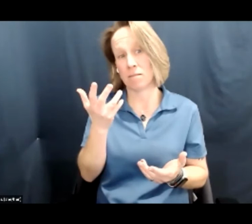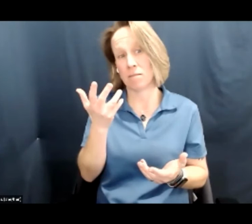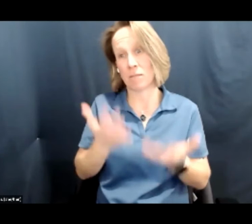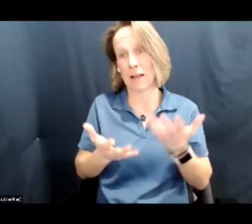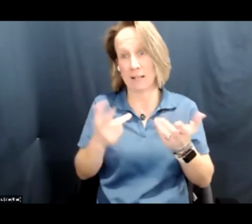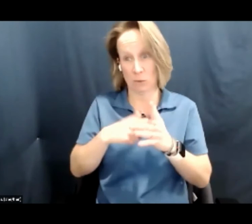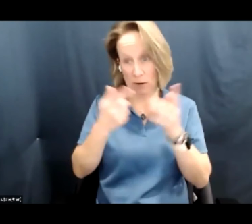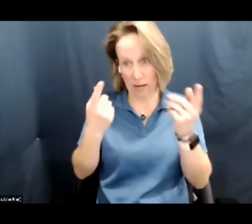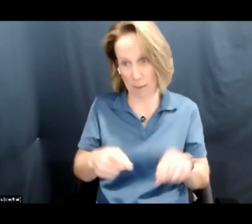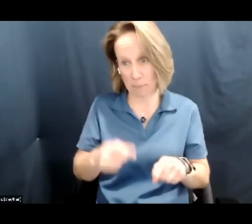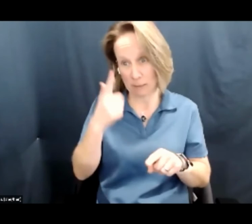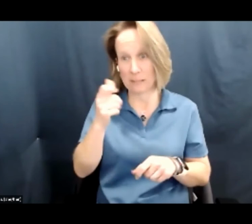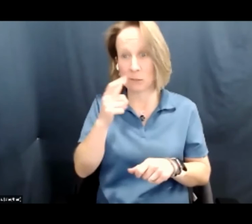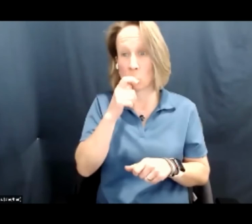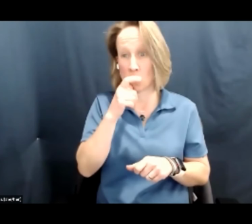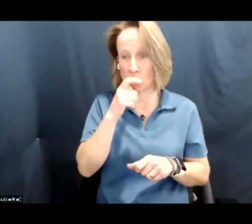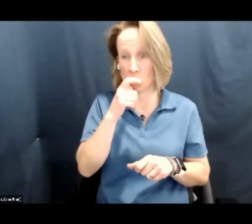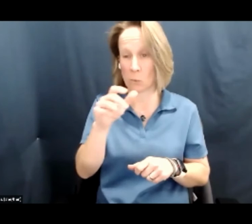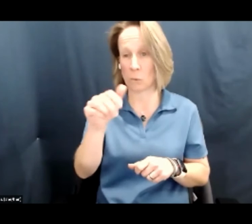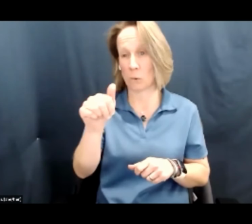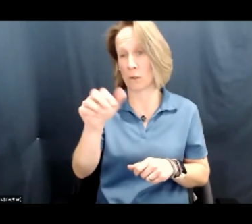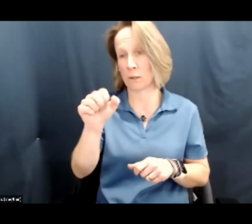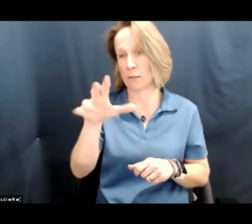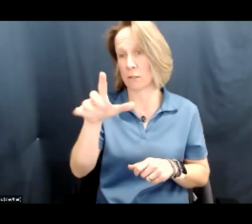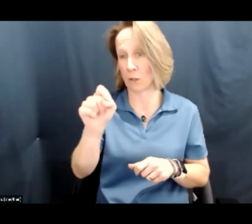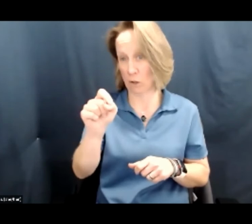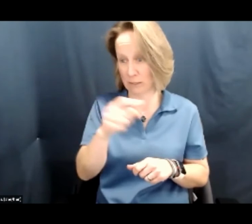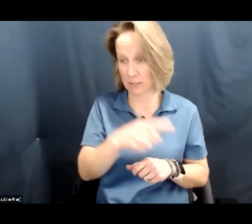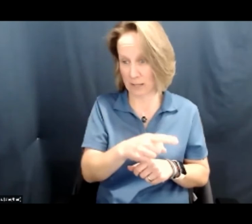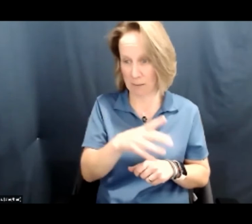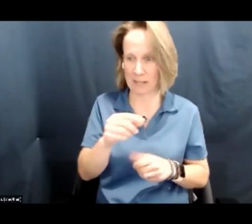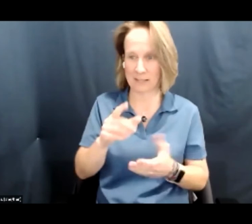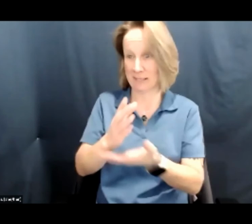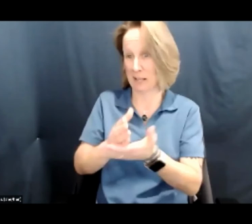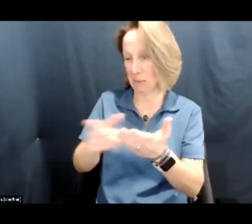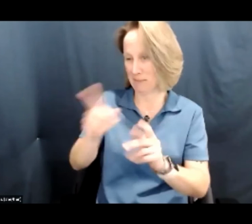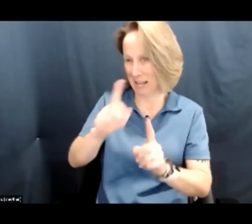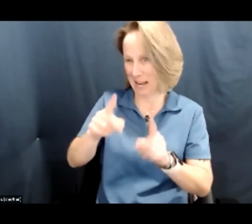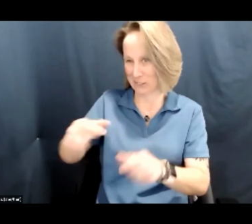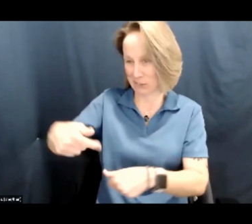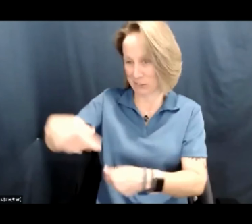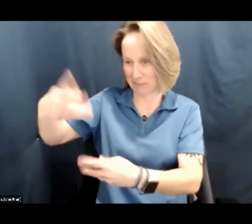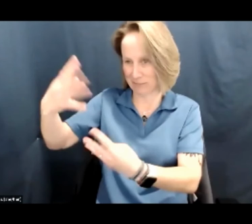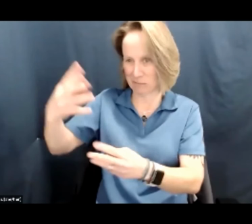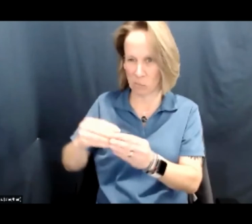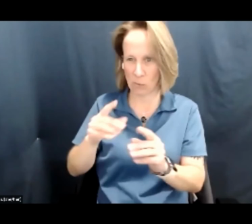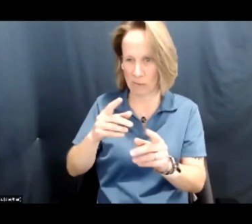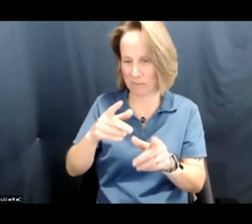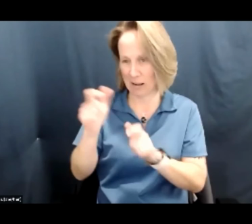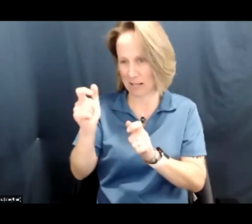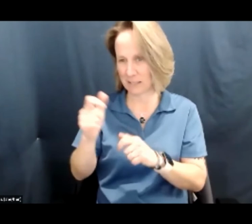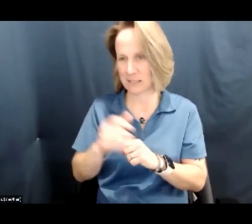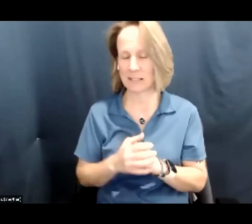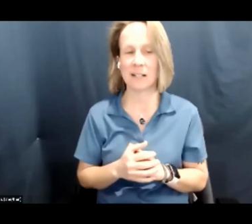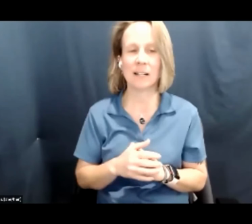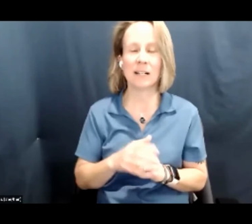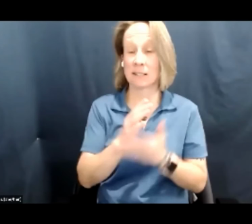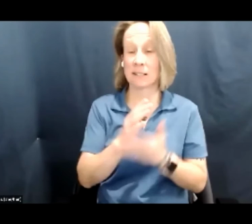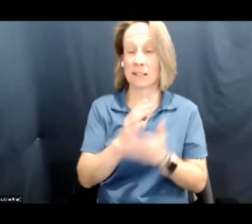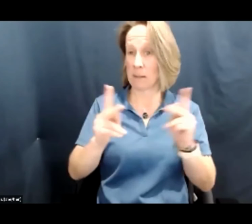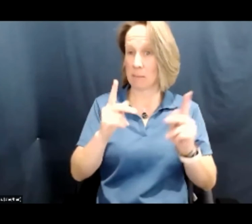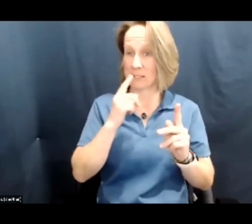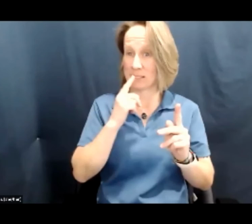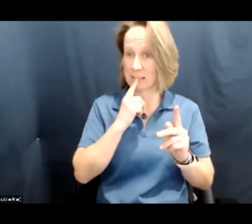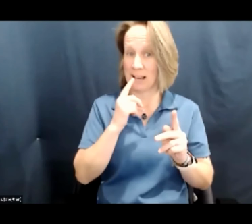Yeah, sorry, some of these things are coming in faster than I can read them. Someone said being forced to feel like a gender they don't identify with. Yeah, that